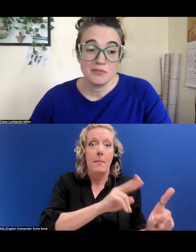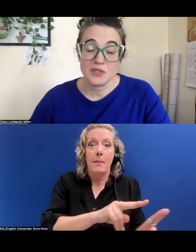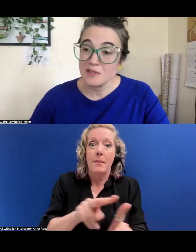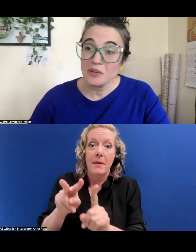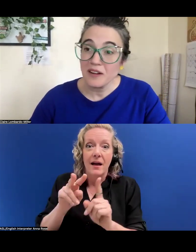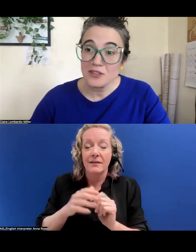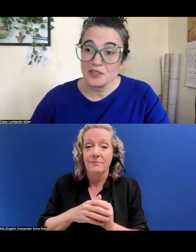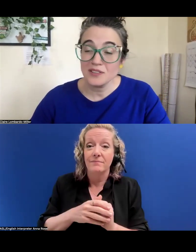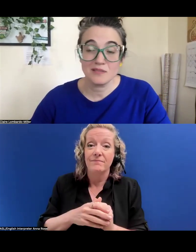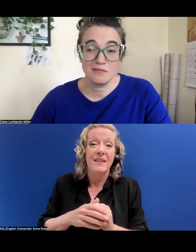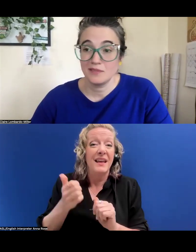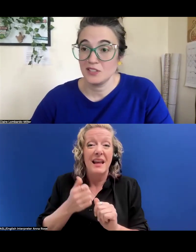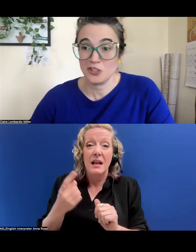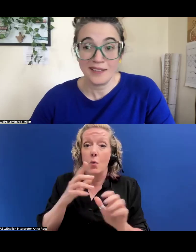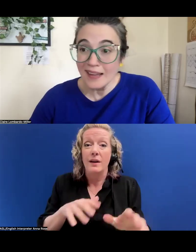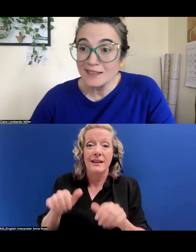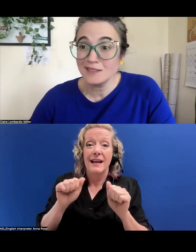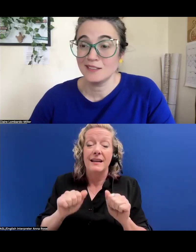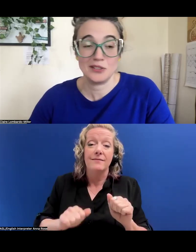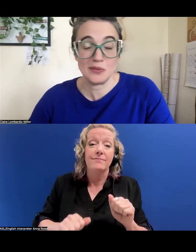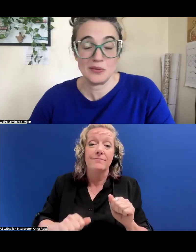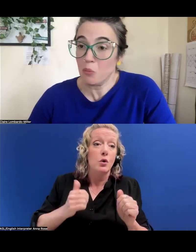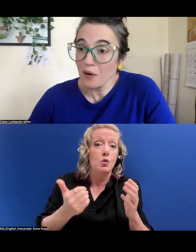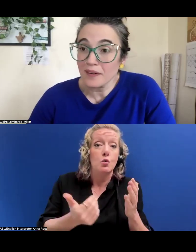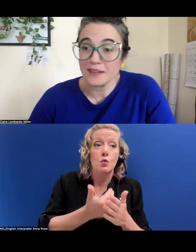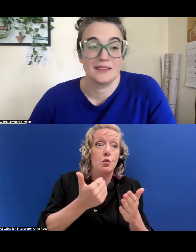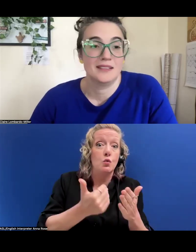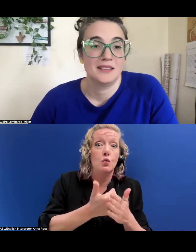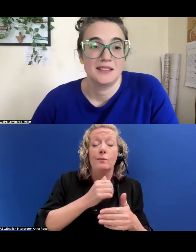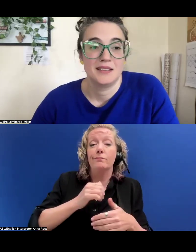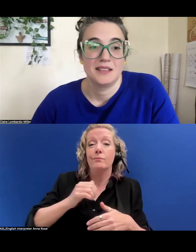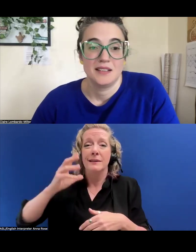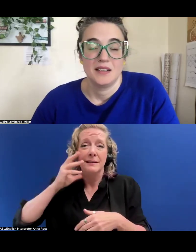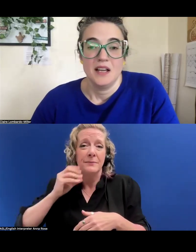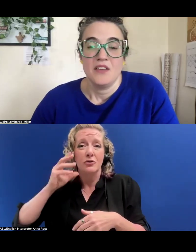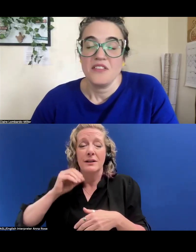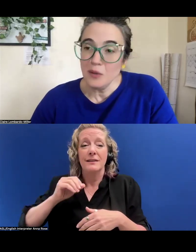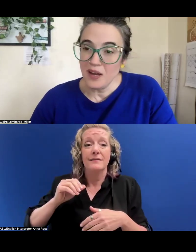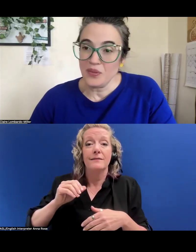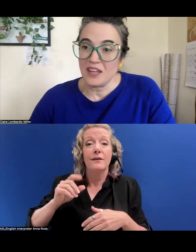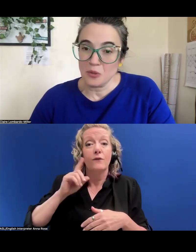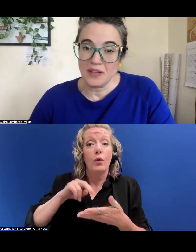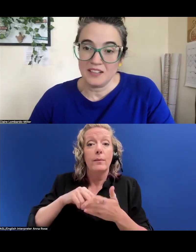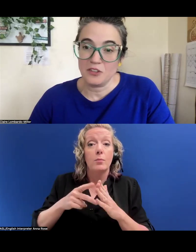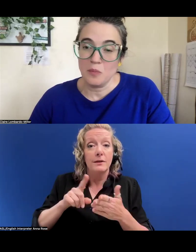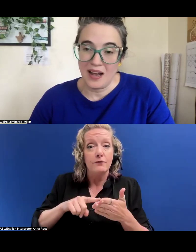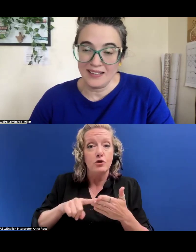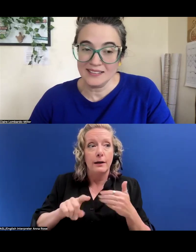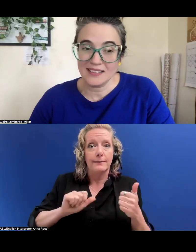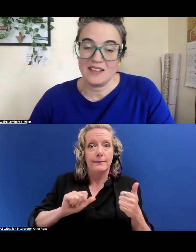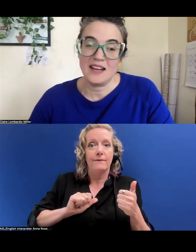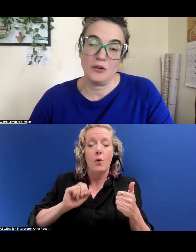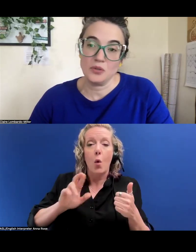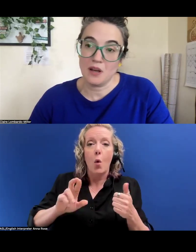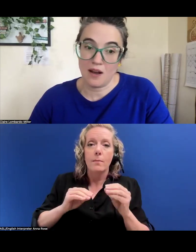folks, seasoned professionals, to check in, to do deep work. Think about the interplay of your